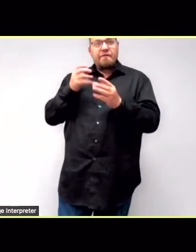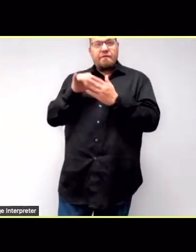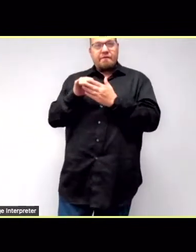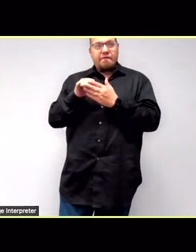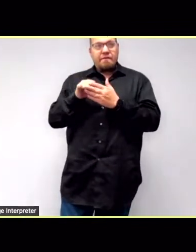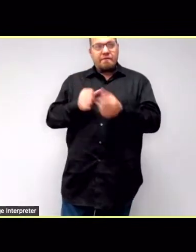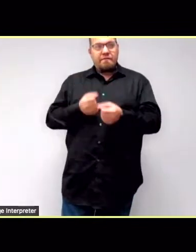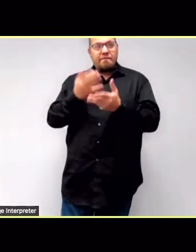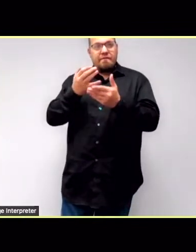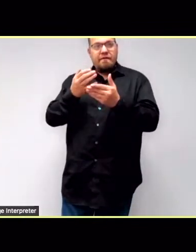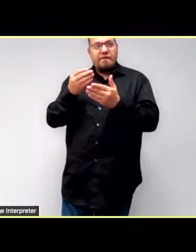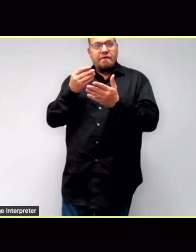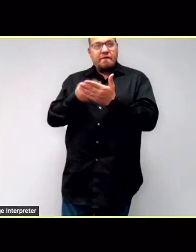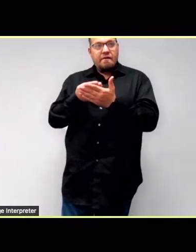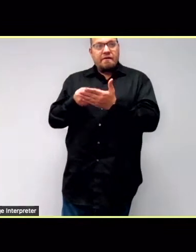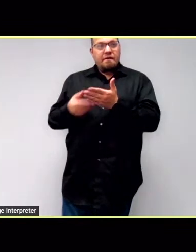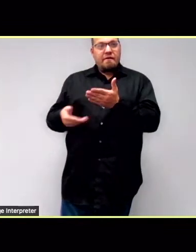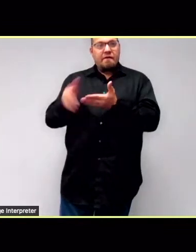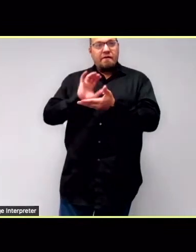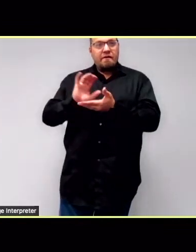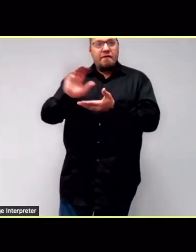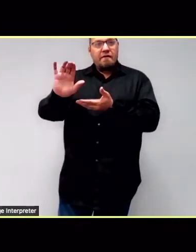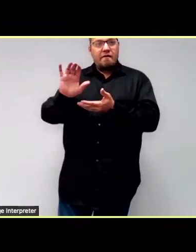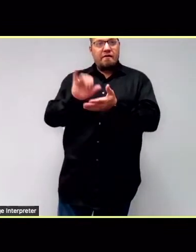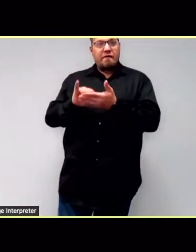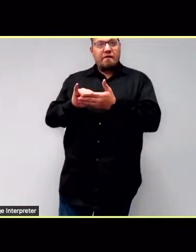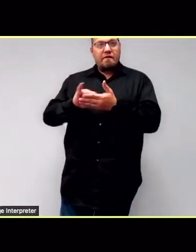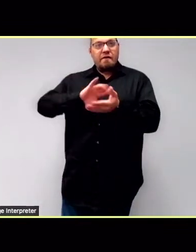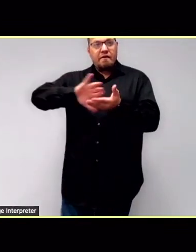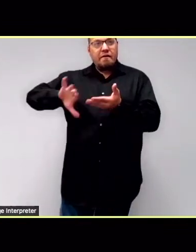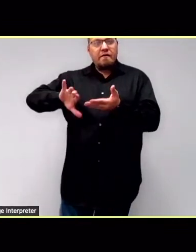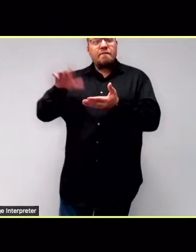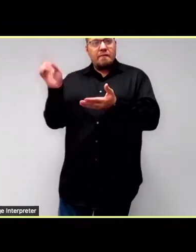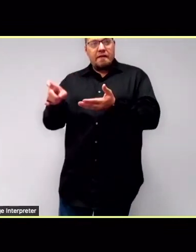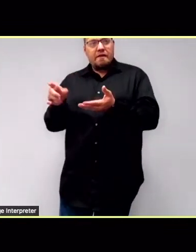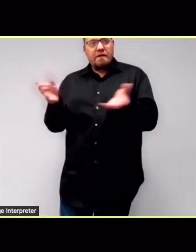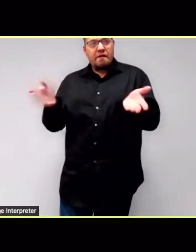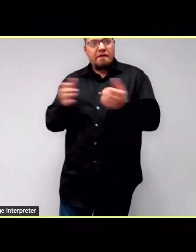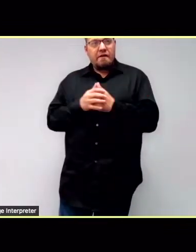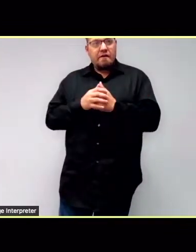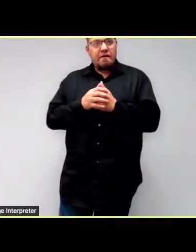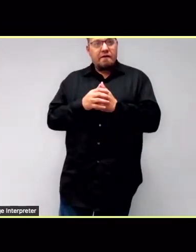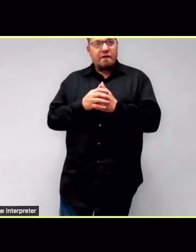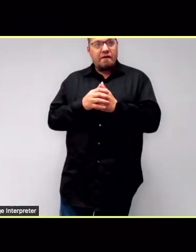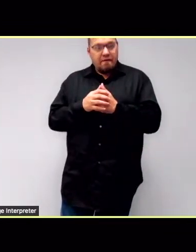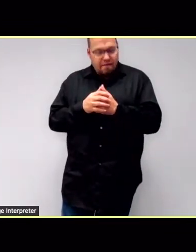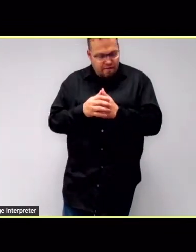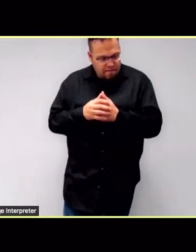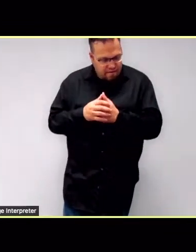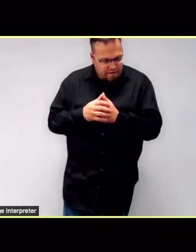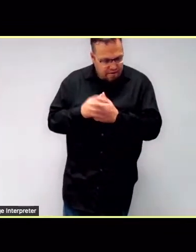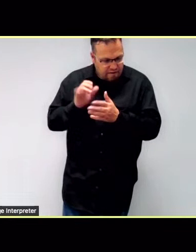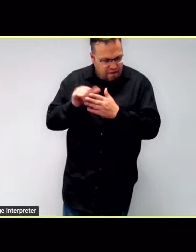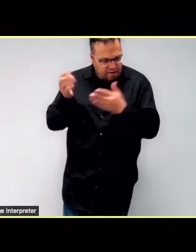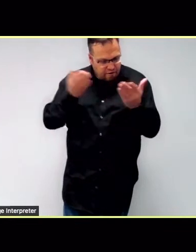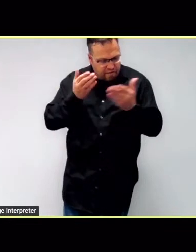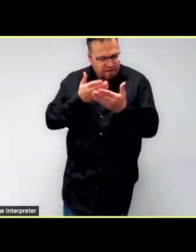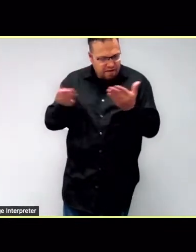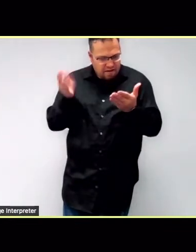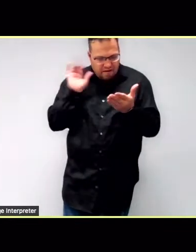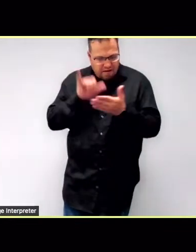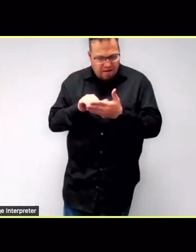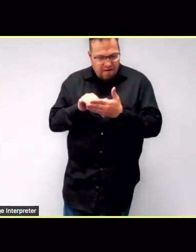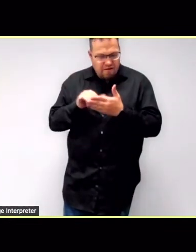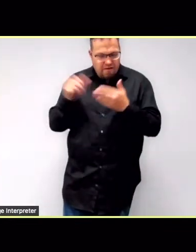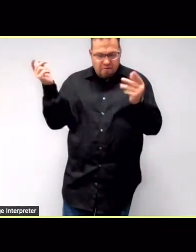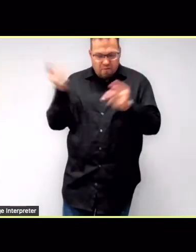a cap over the top of it. You do not disturb unless needed. And getting back to your question regarding like asphalt surface and stuff like that, that's actually some of the